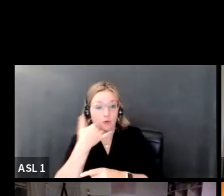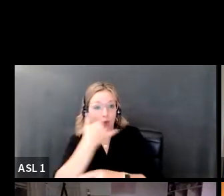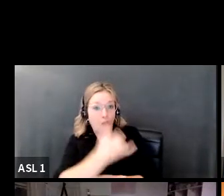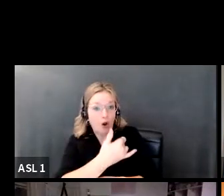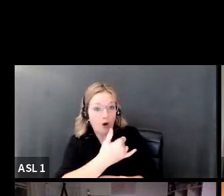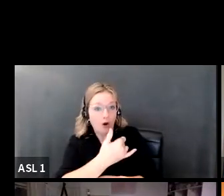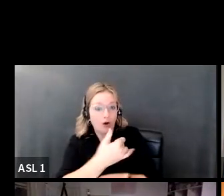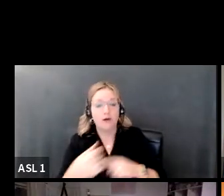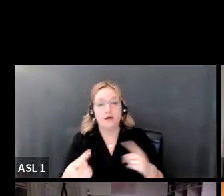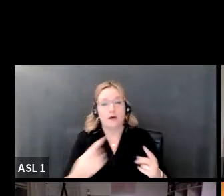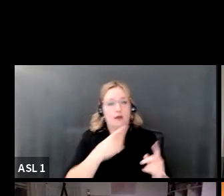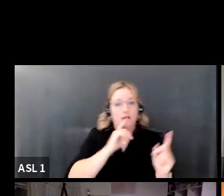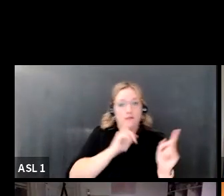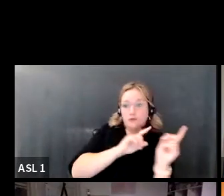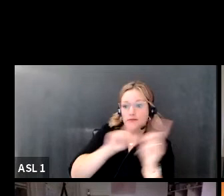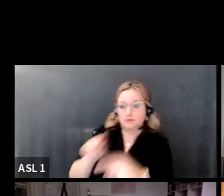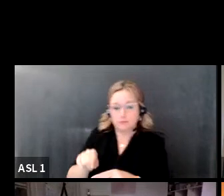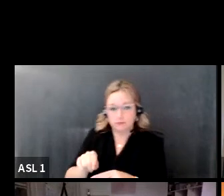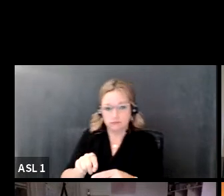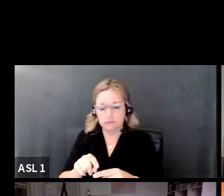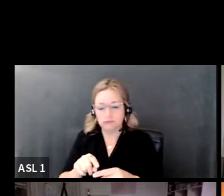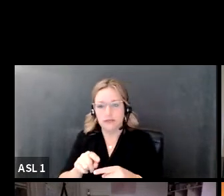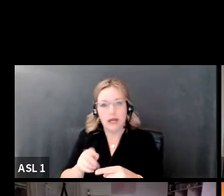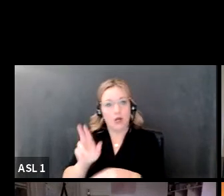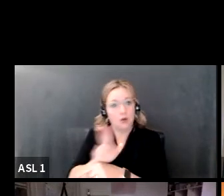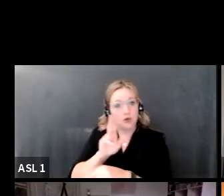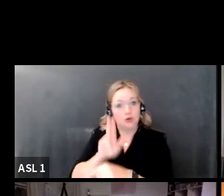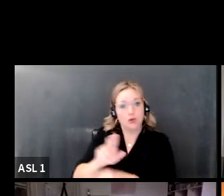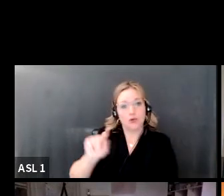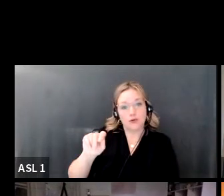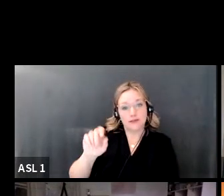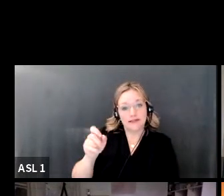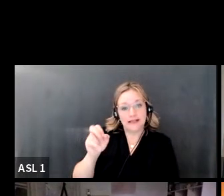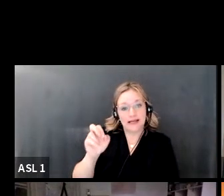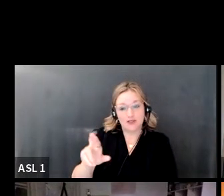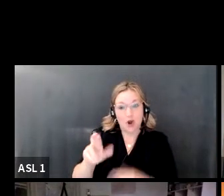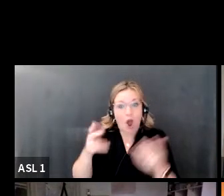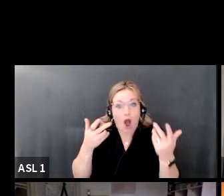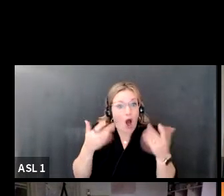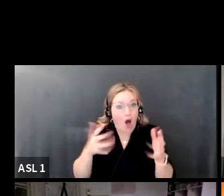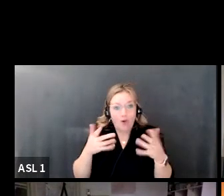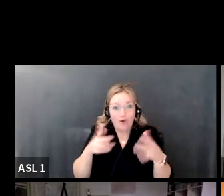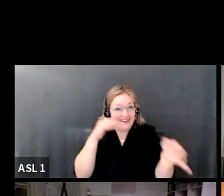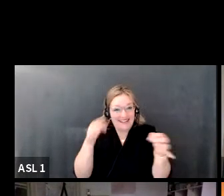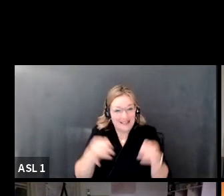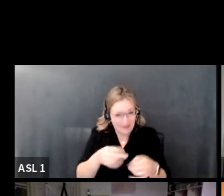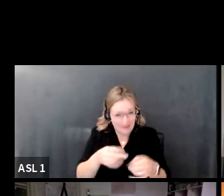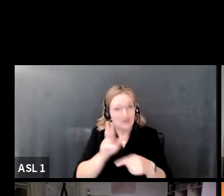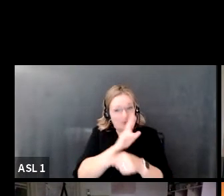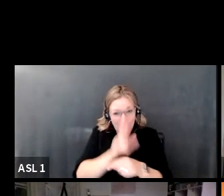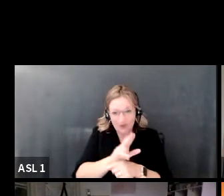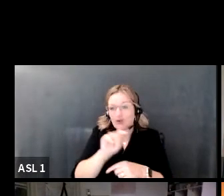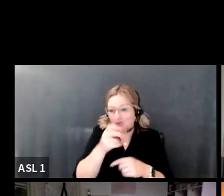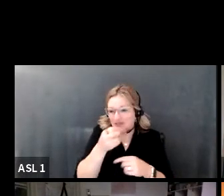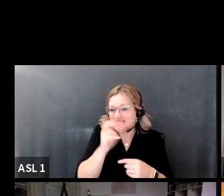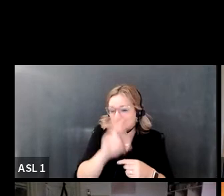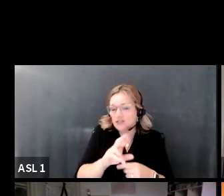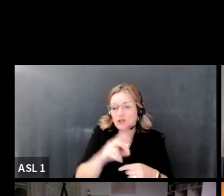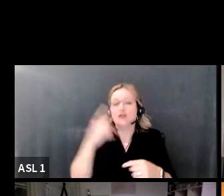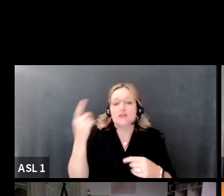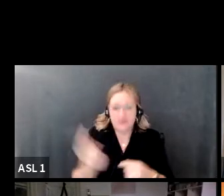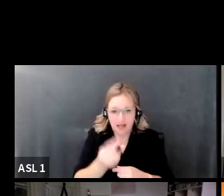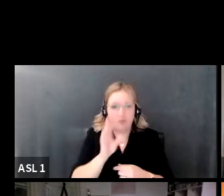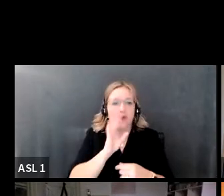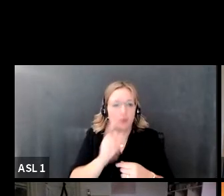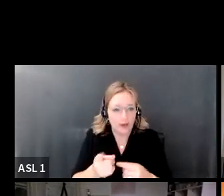on someone which the ops has explicitly stated they use in mental health calls someone's going to get killed and that's why